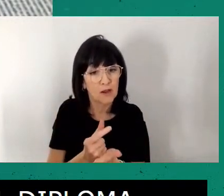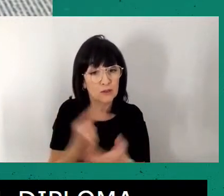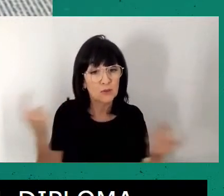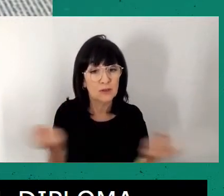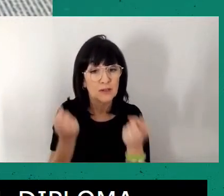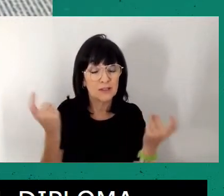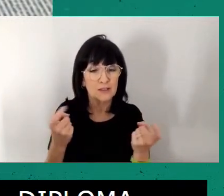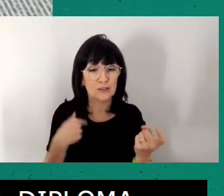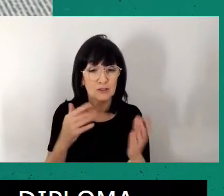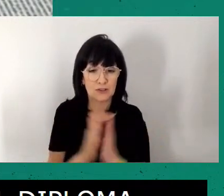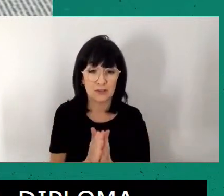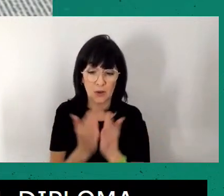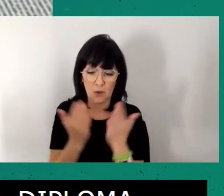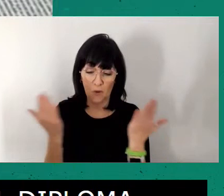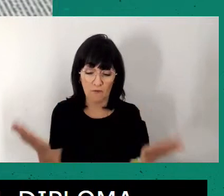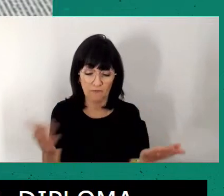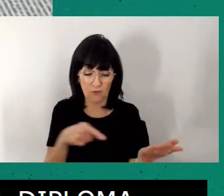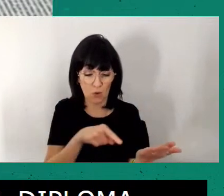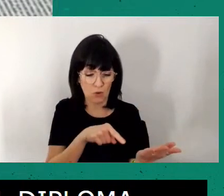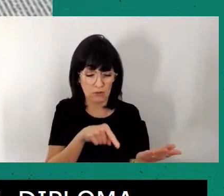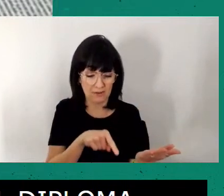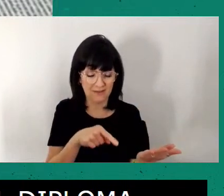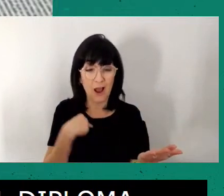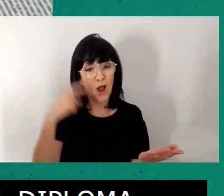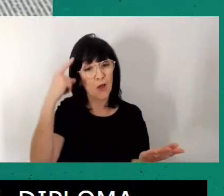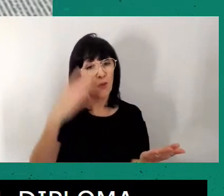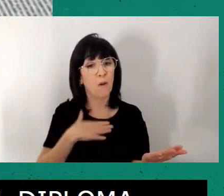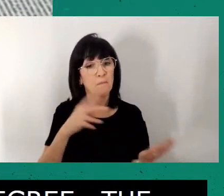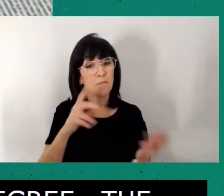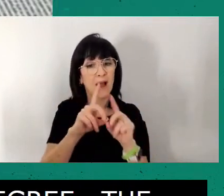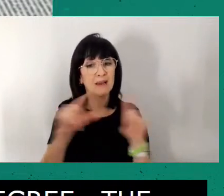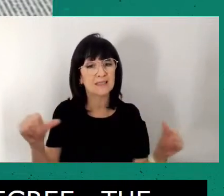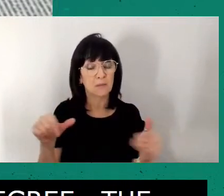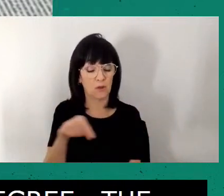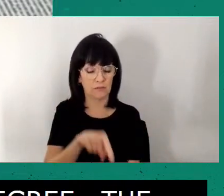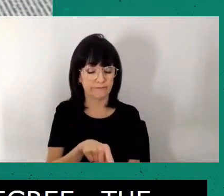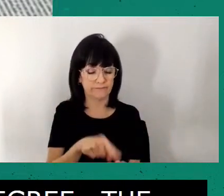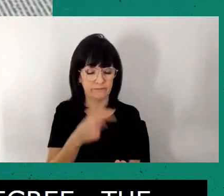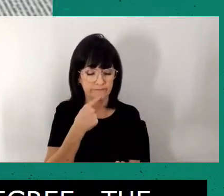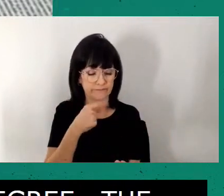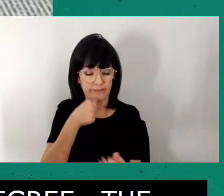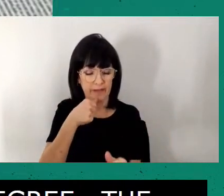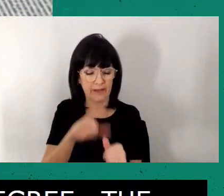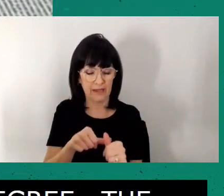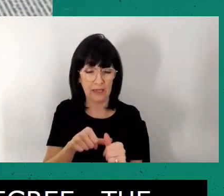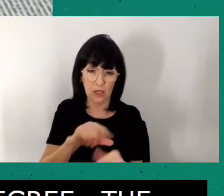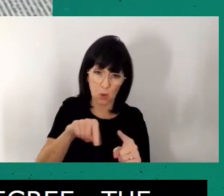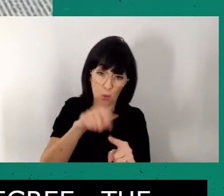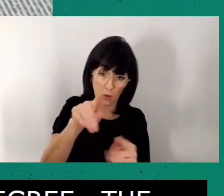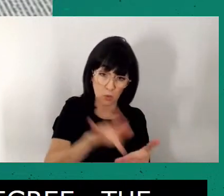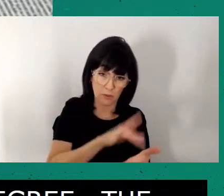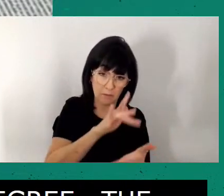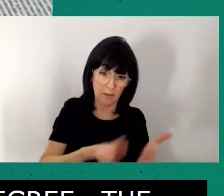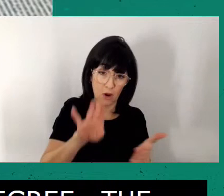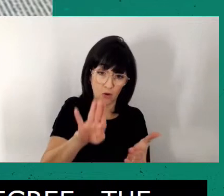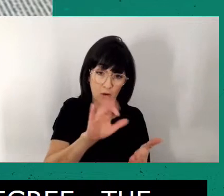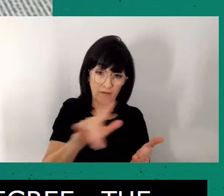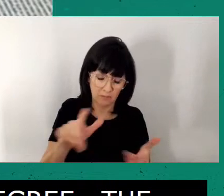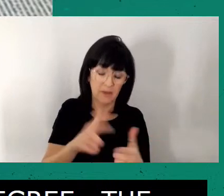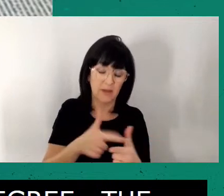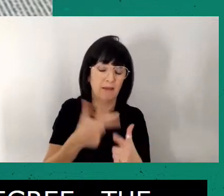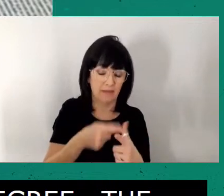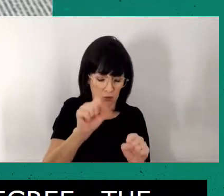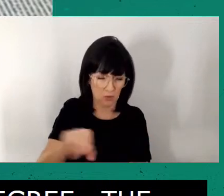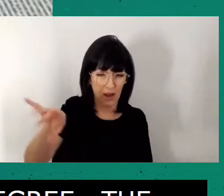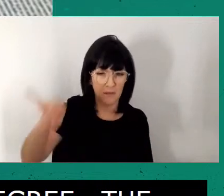folder and opened it, and I had a letter in there that said, "You may pick up your degree in the business office when your bill is paid." I paid the bill that